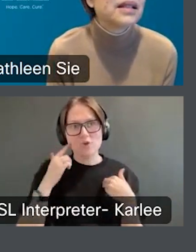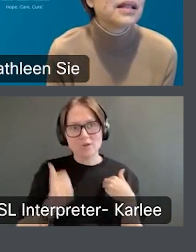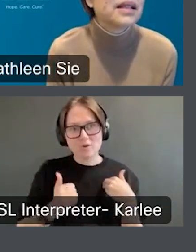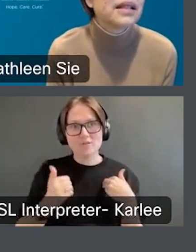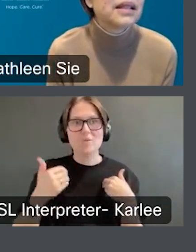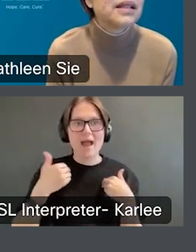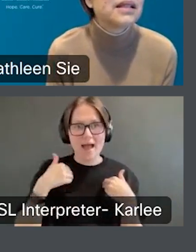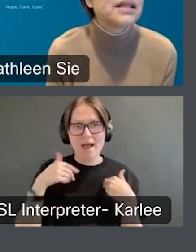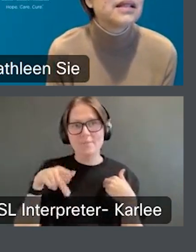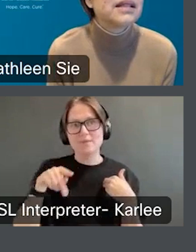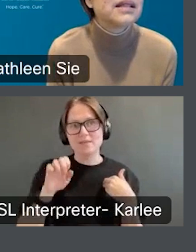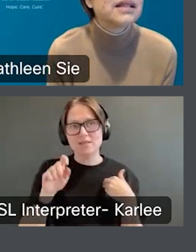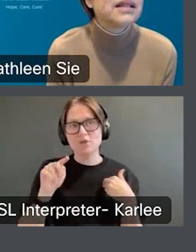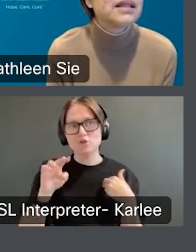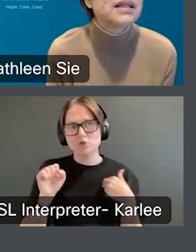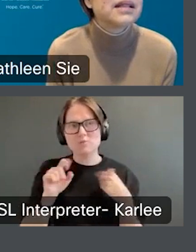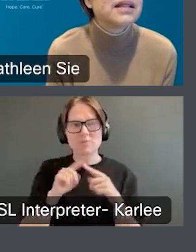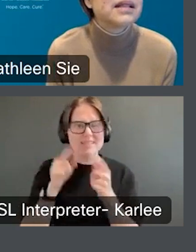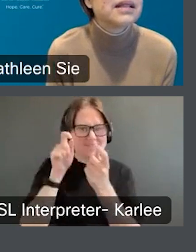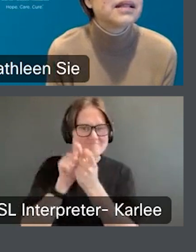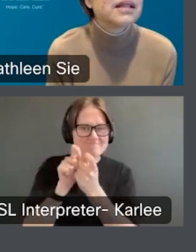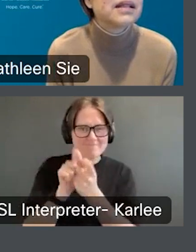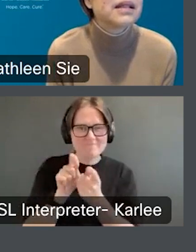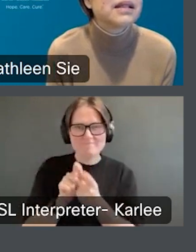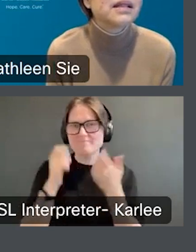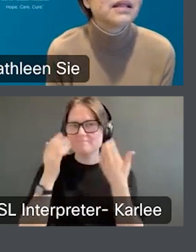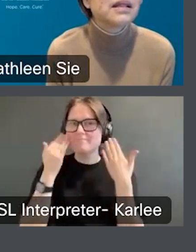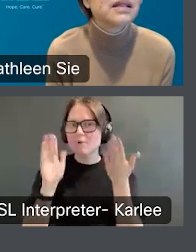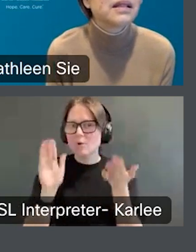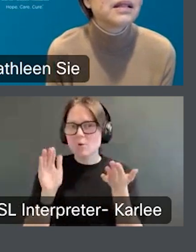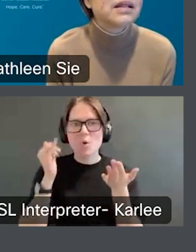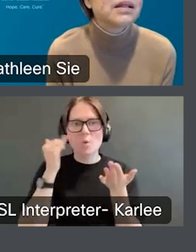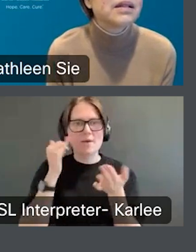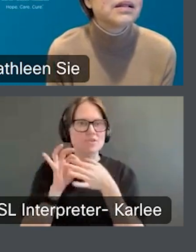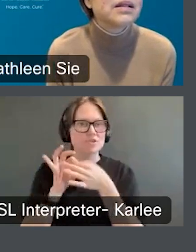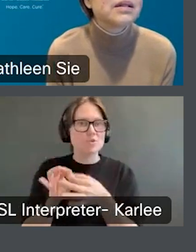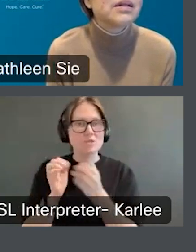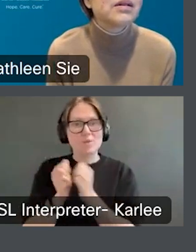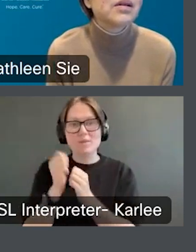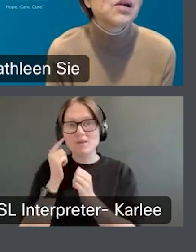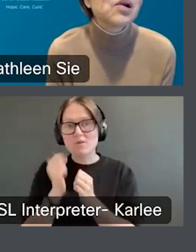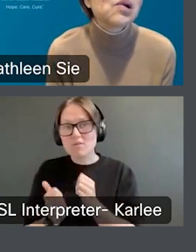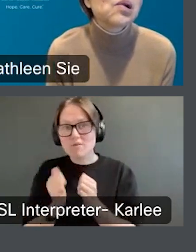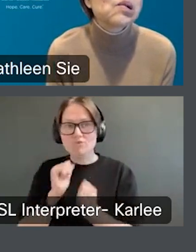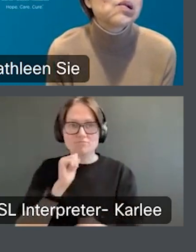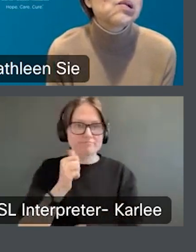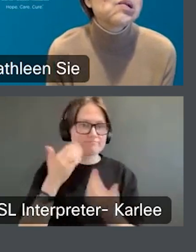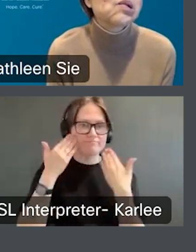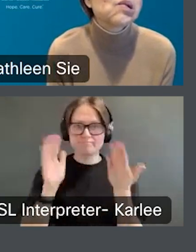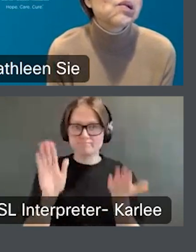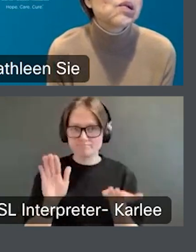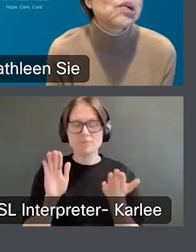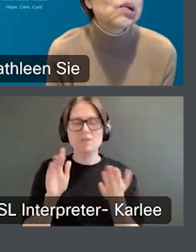the specifics. We don't know if it was associated with hearing loss. But one can, we do with